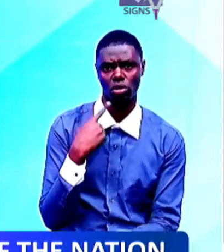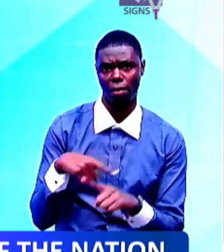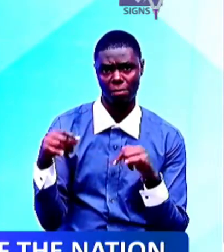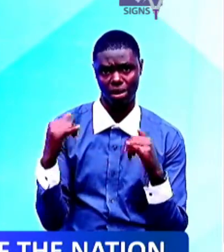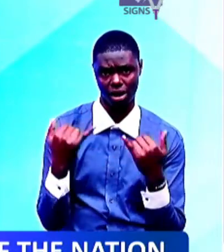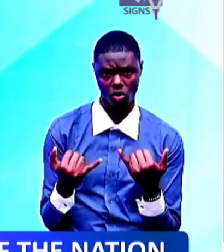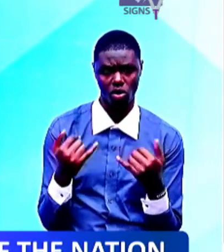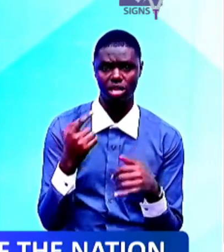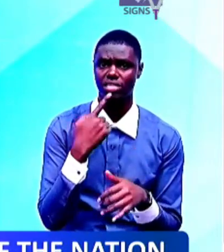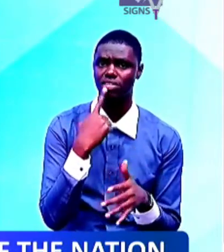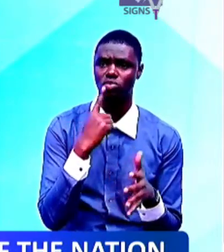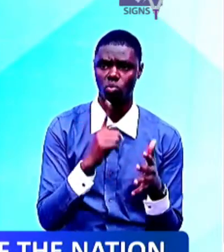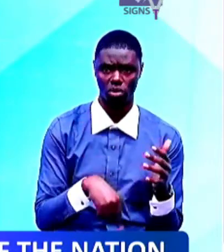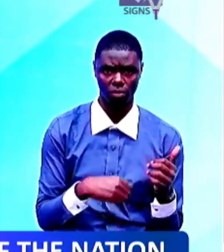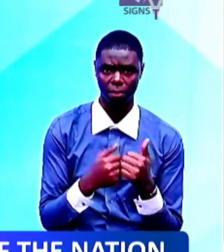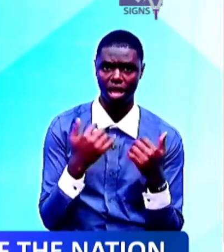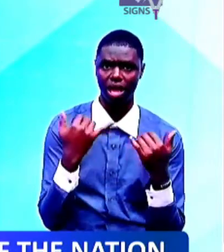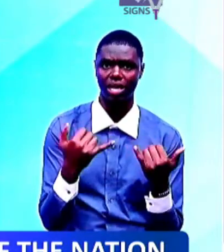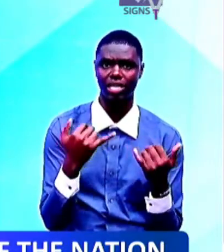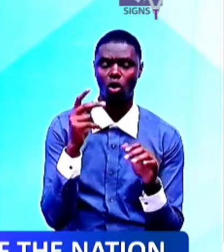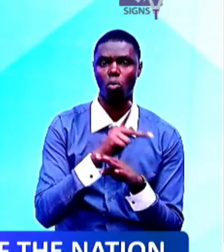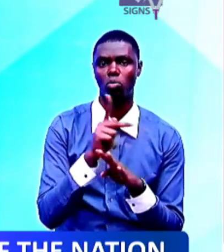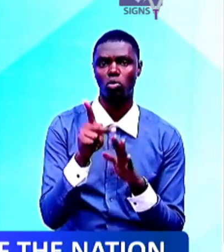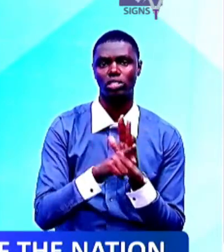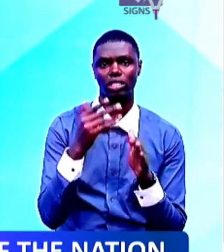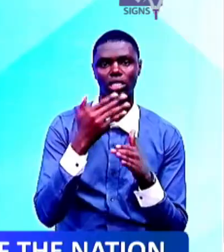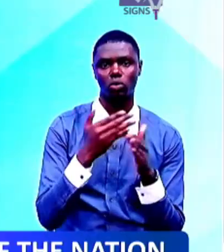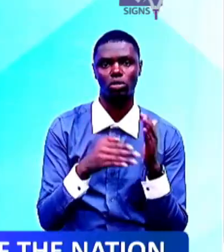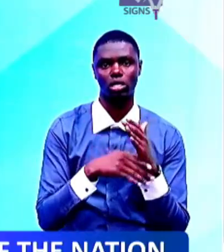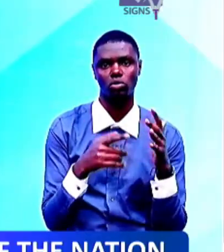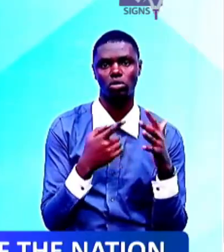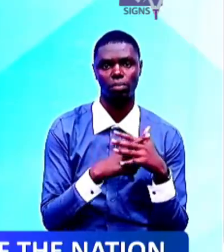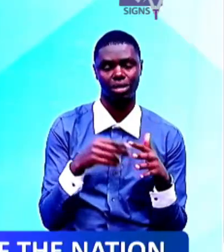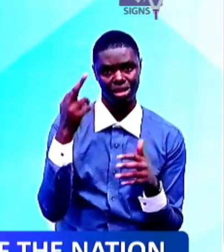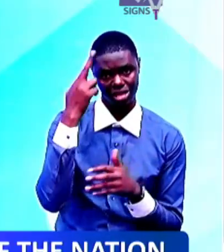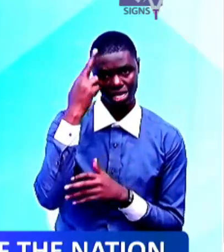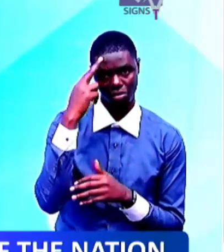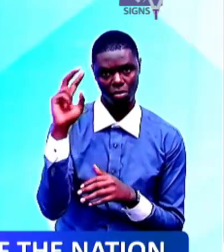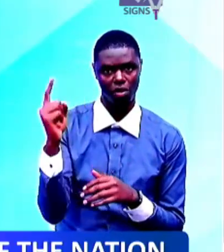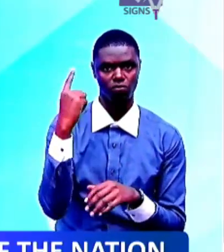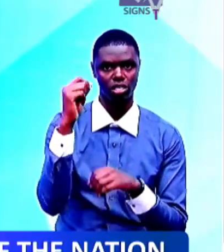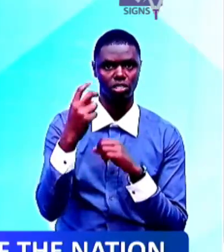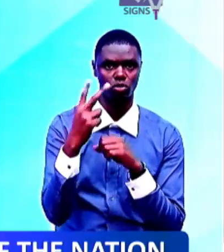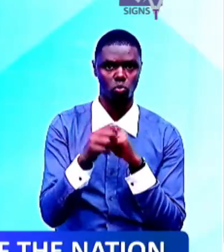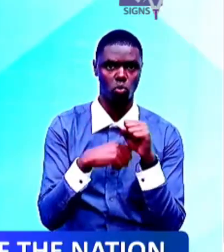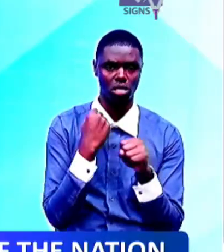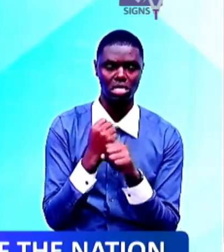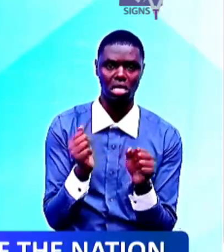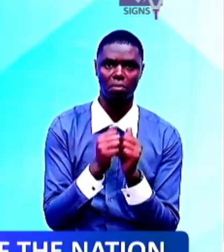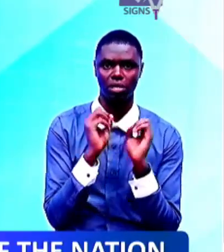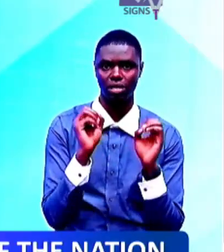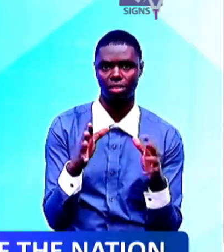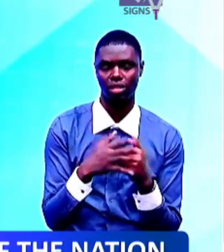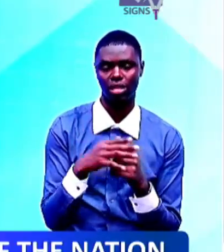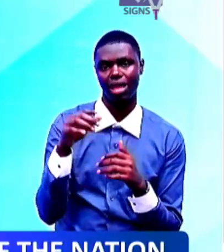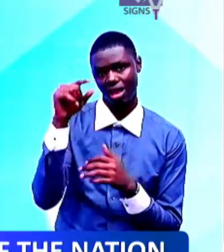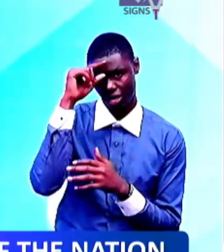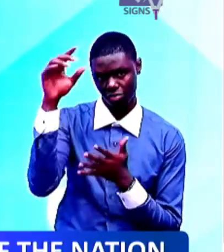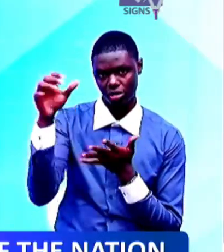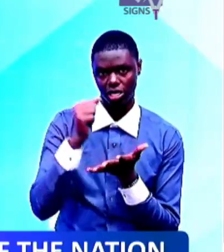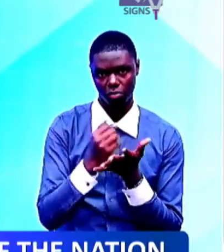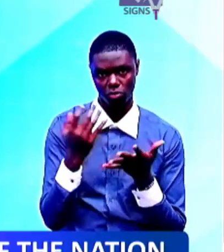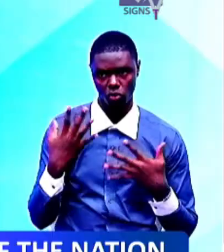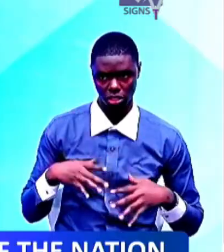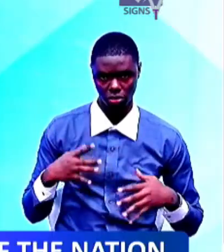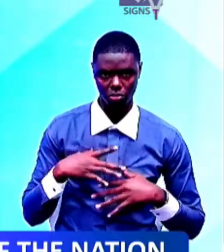now is when he said, at least now projects and construction will begin. Remember the first 2 years, there was nothing much that was happening because government employs people